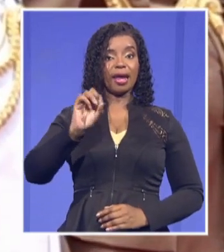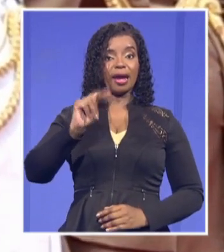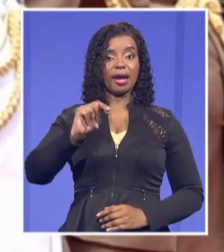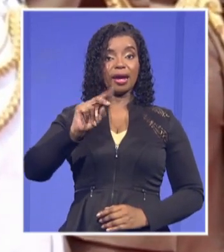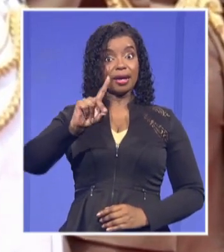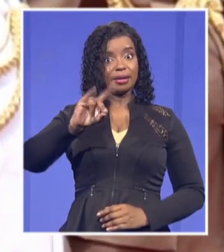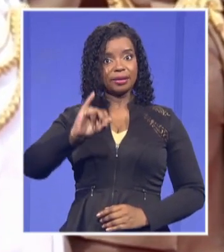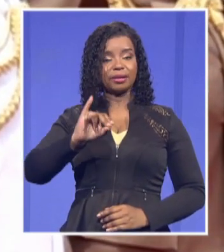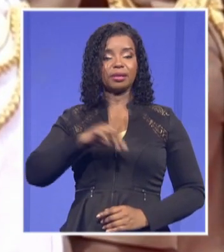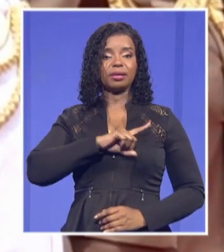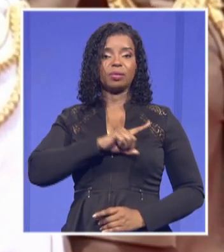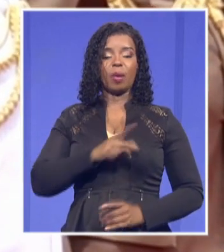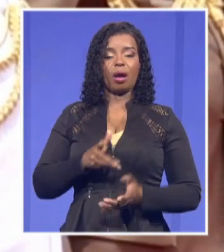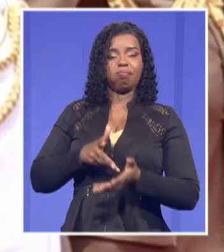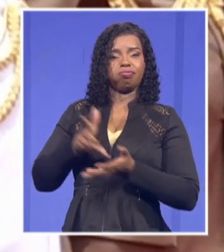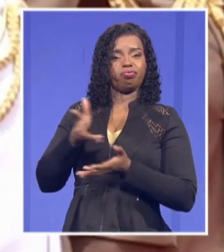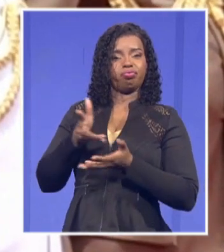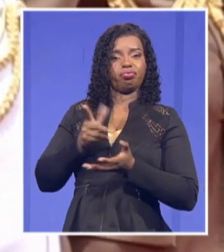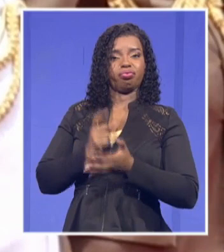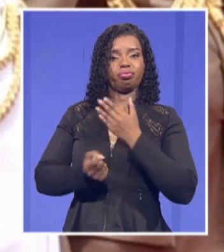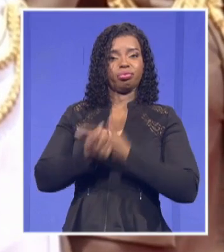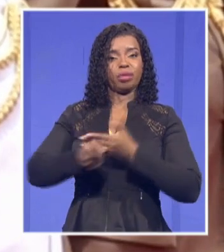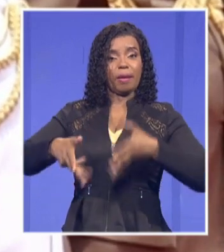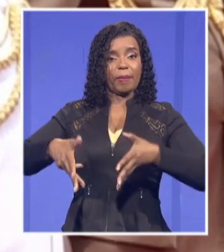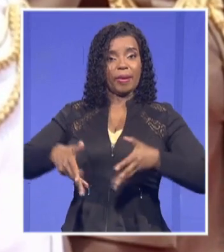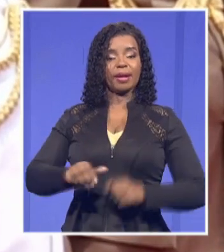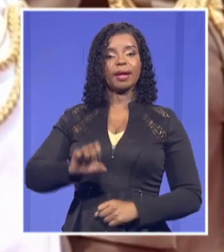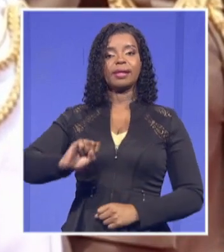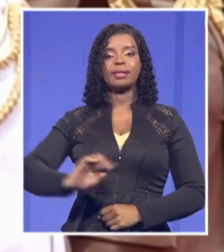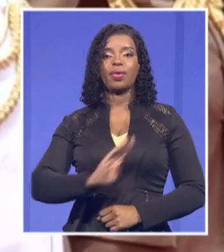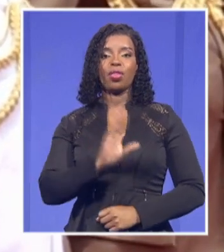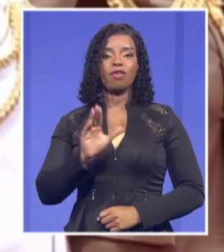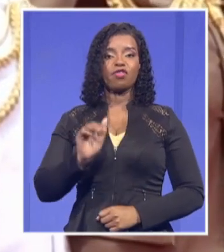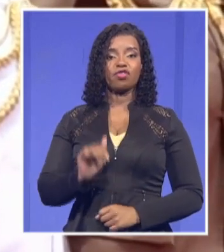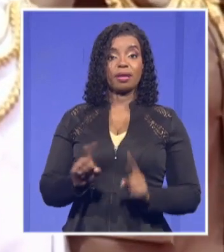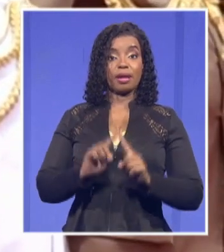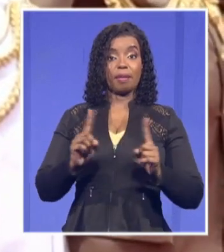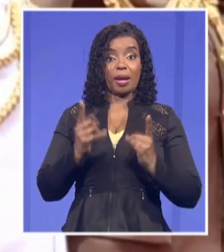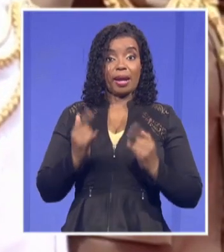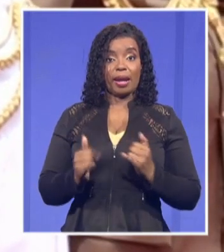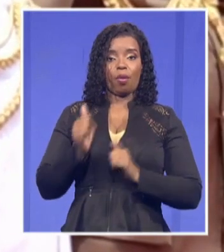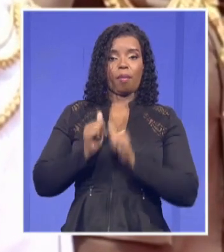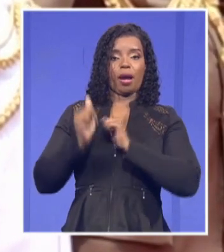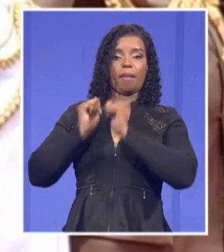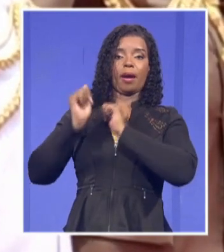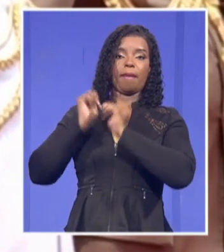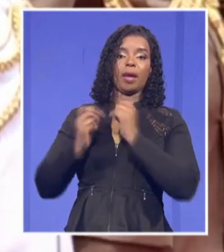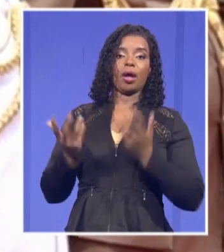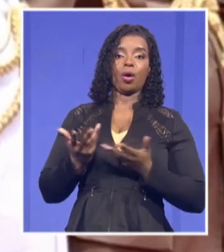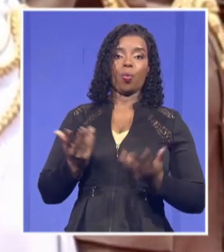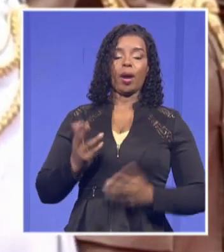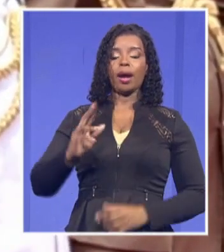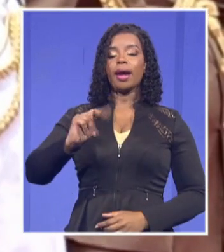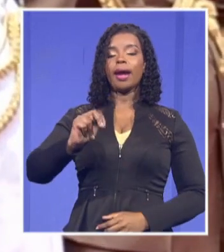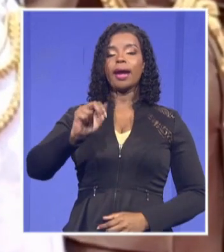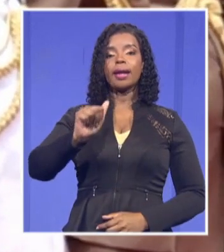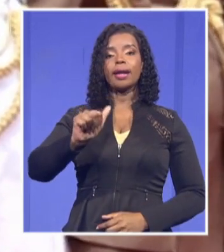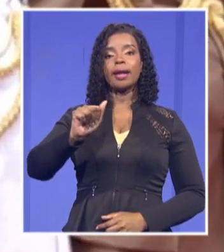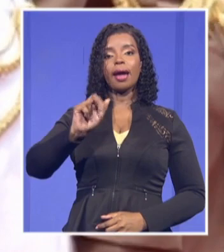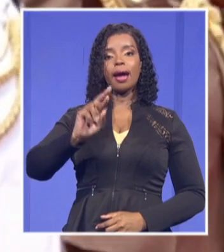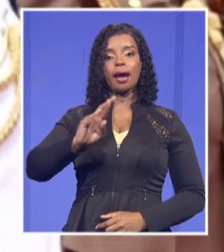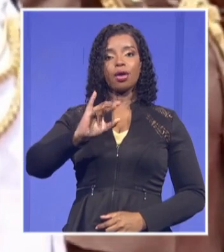the talks were in South Africa. But they are now back in Nairobi. As we speak, The generals and stakeholders